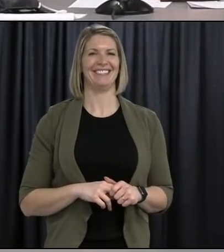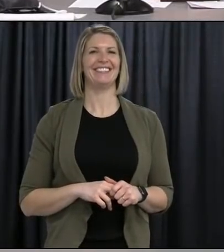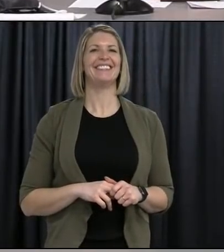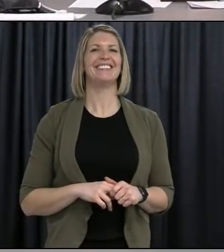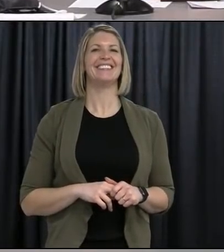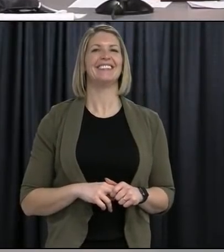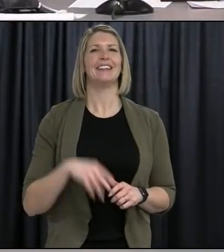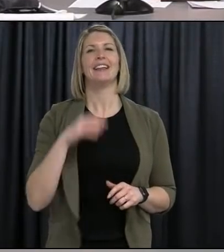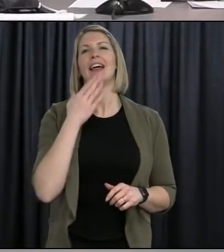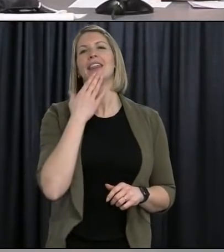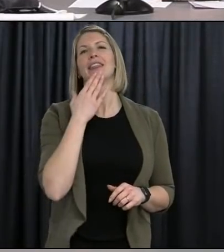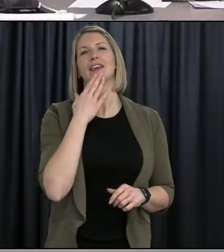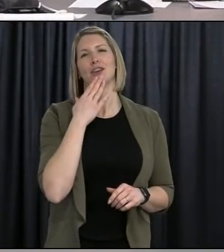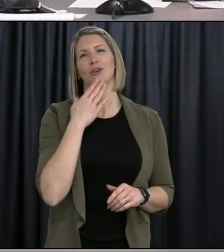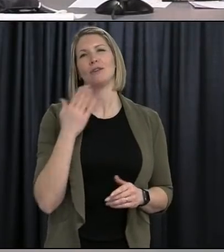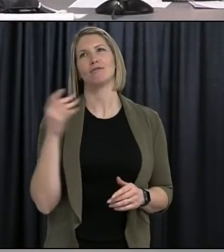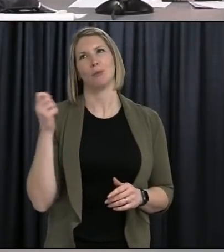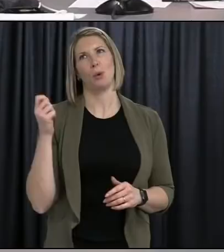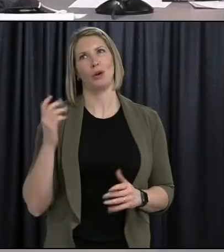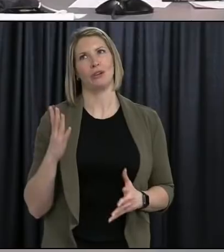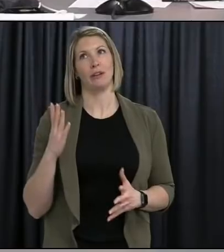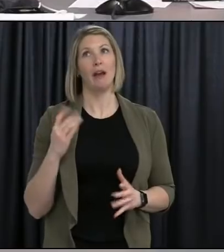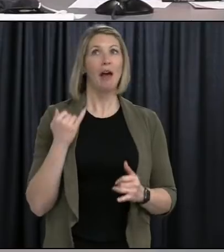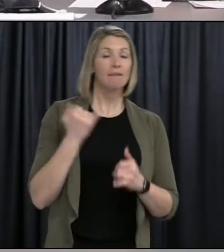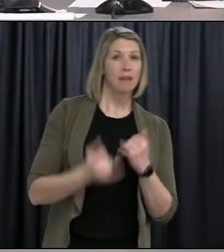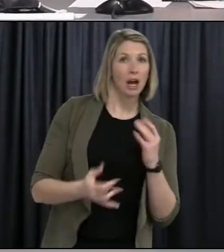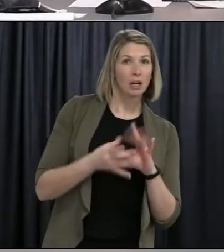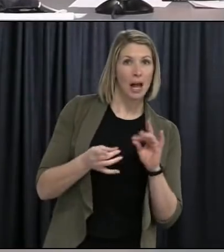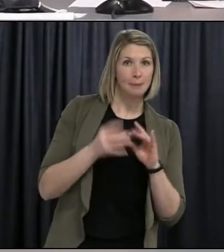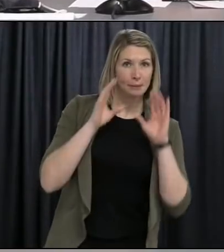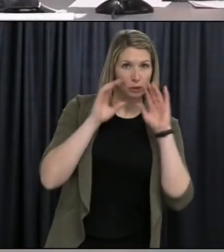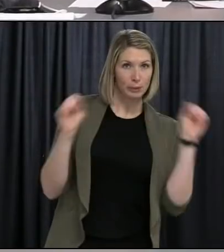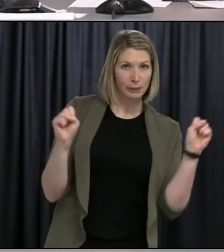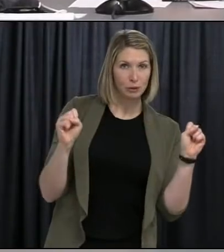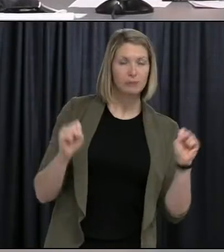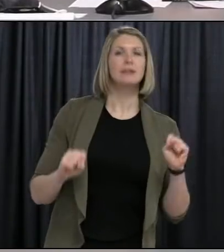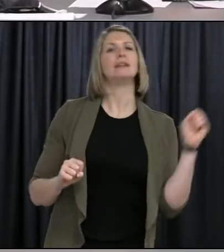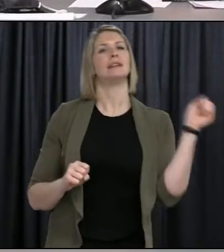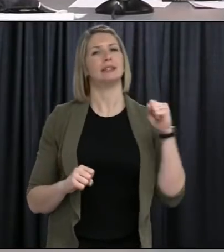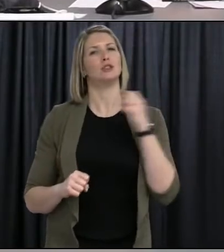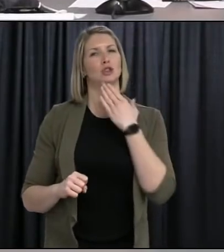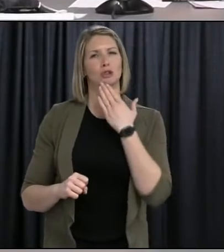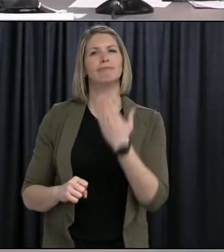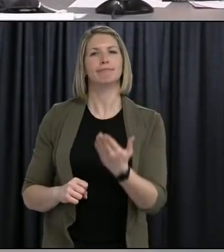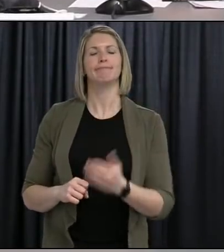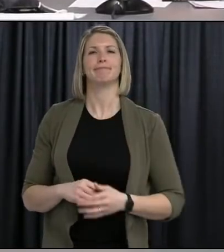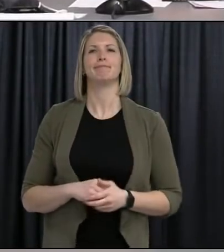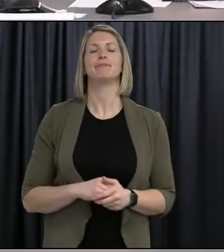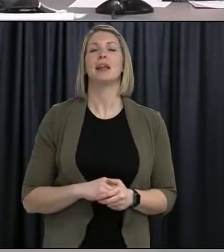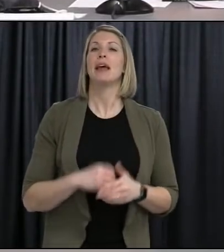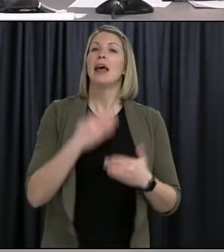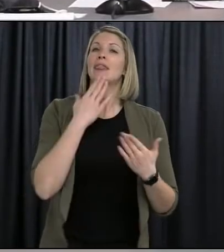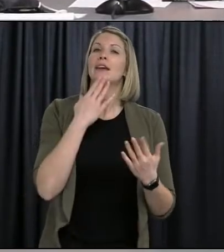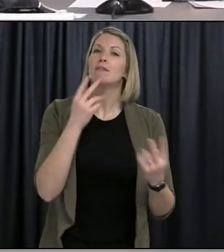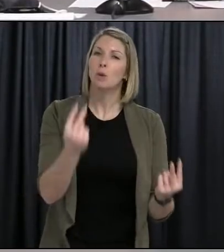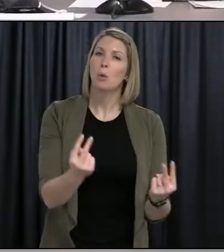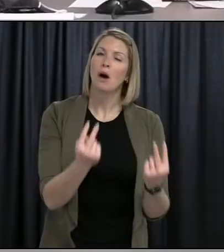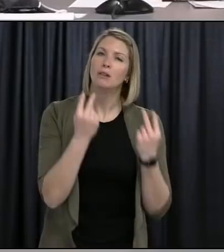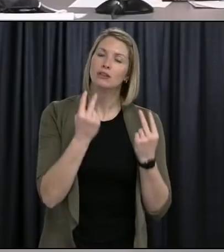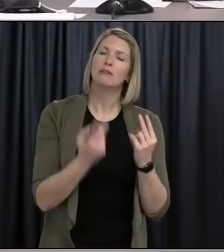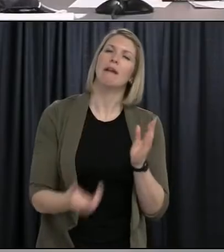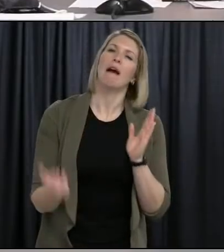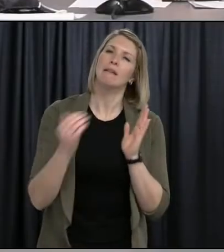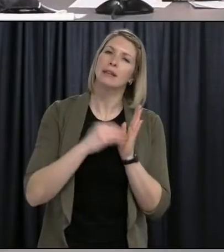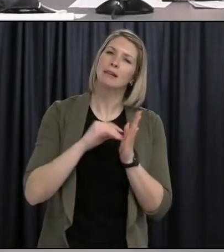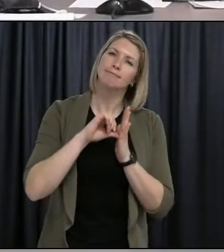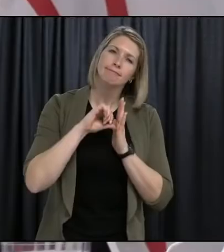Thank you, everyone. Premier, do you have any final comments for today? Sure. Thank you, everyone, for joining. I just want to reiterate what we were